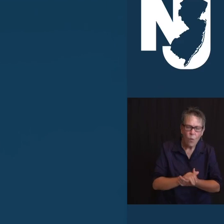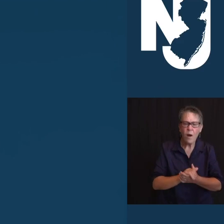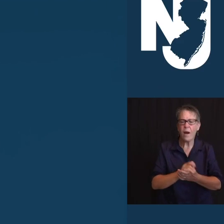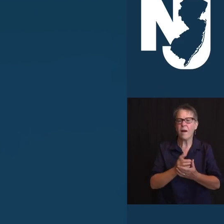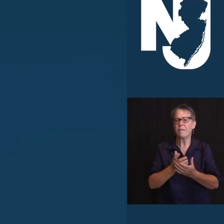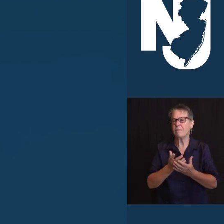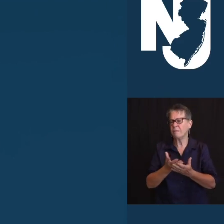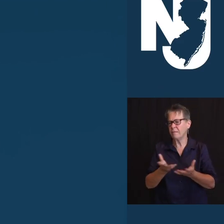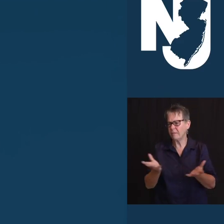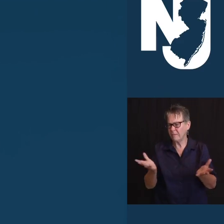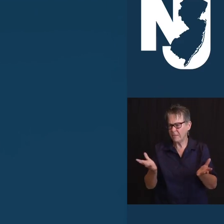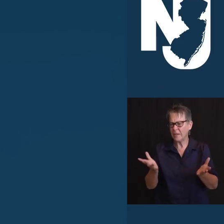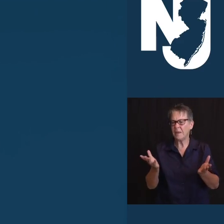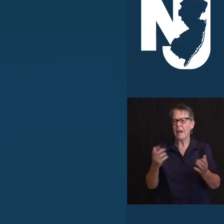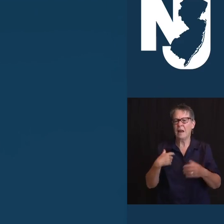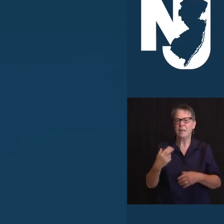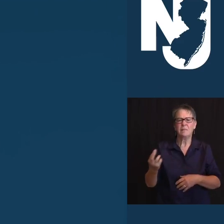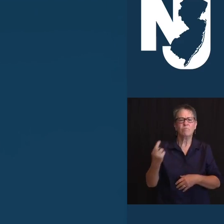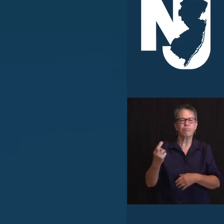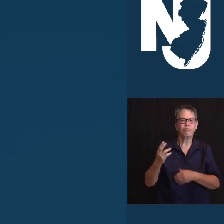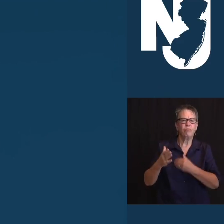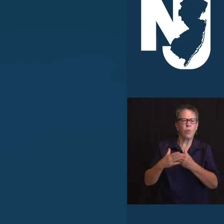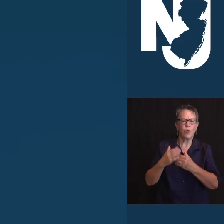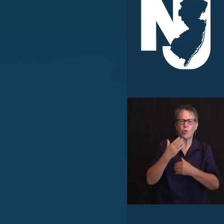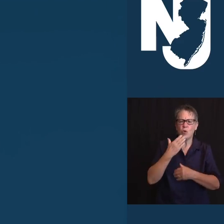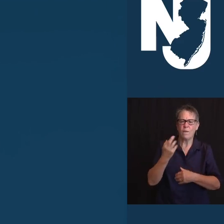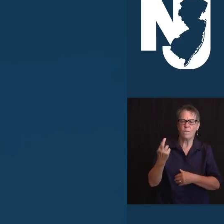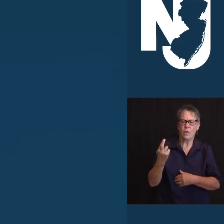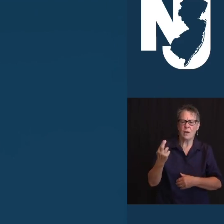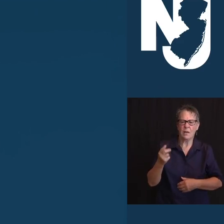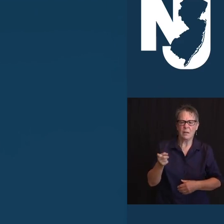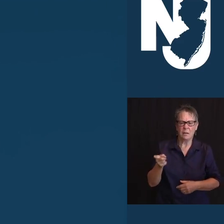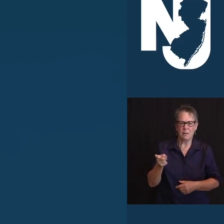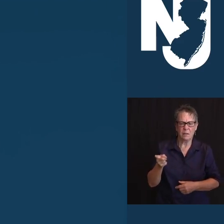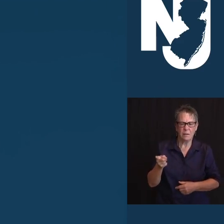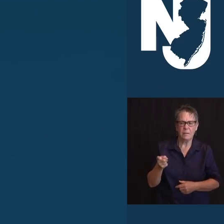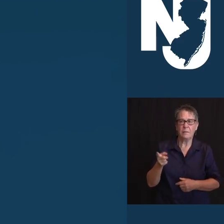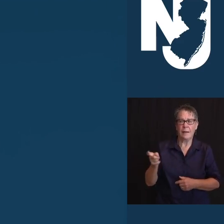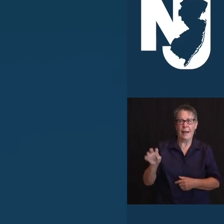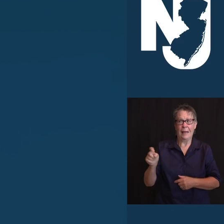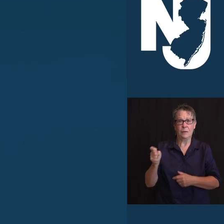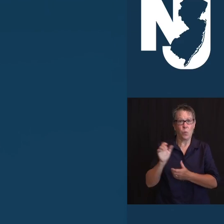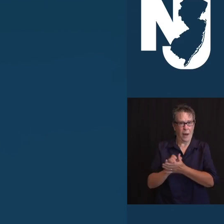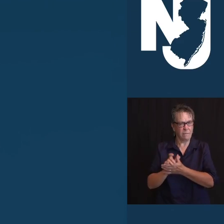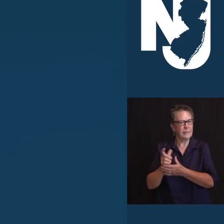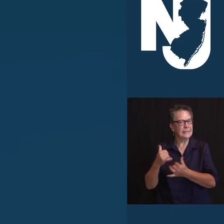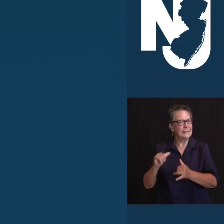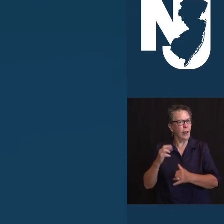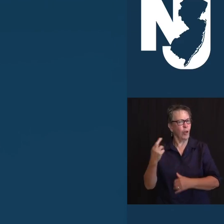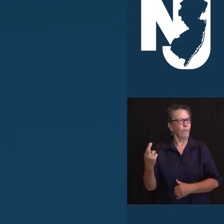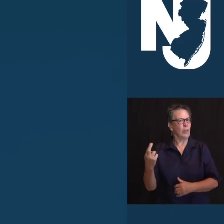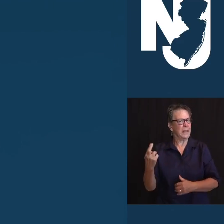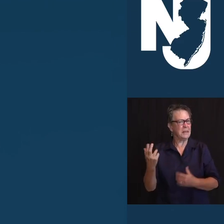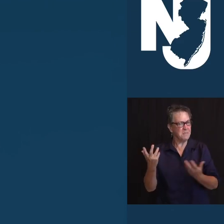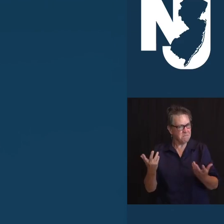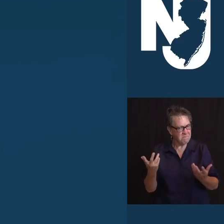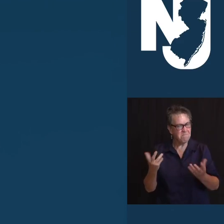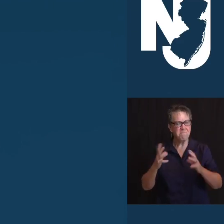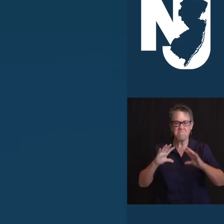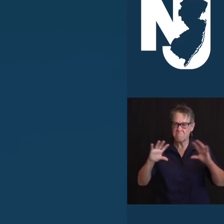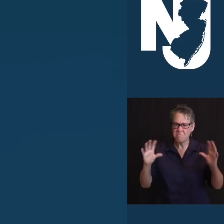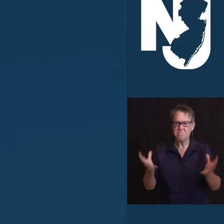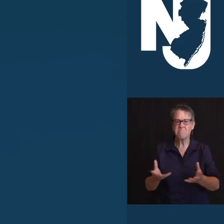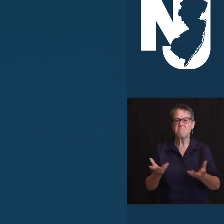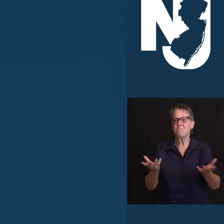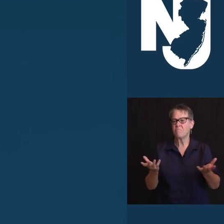friend and ex-wife, Diane, who I had the great honor of speaking with as well, among so many others. And Diane made the